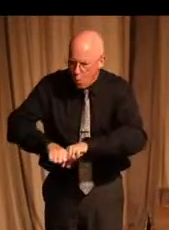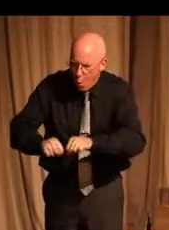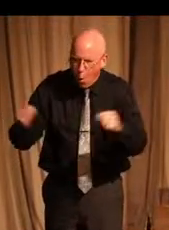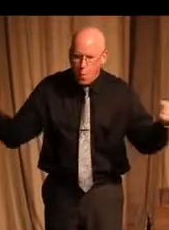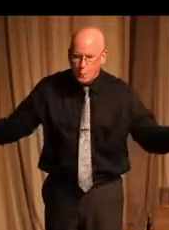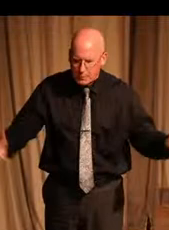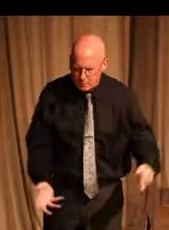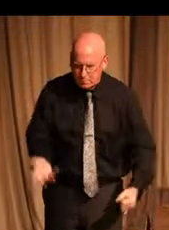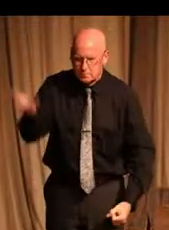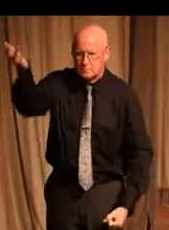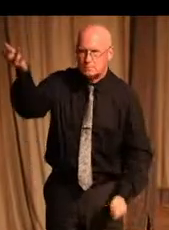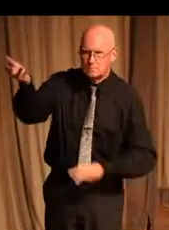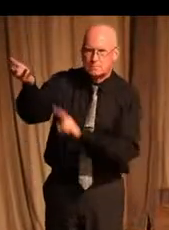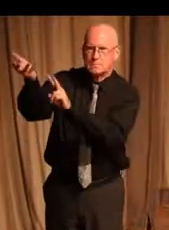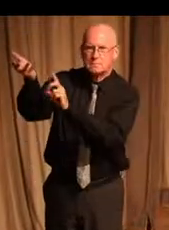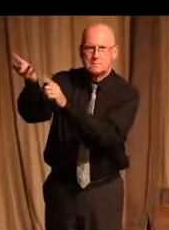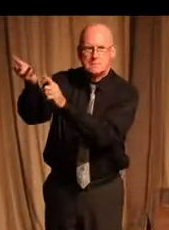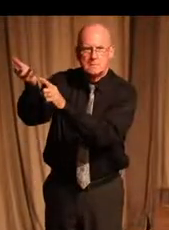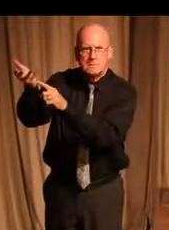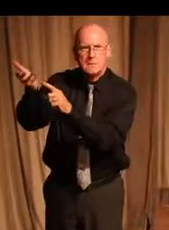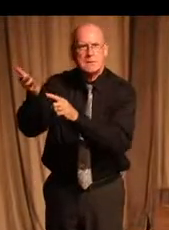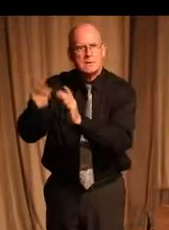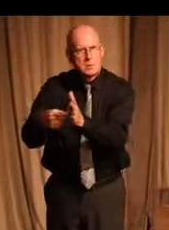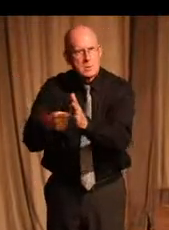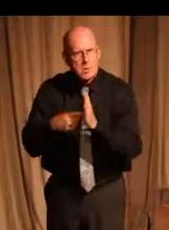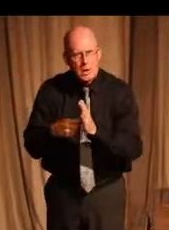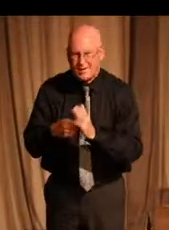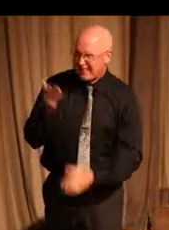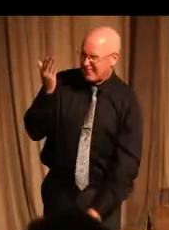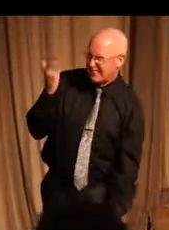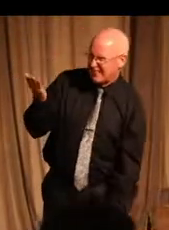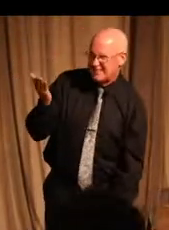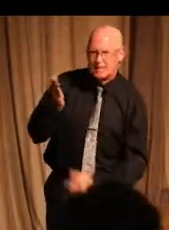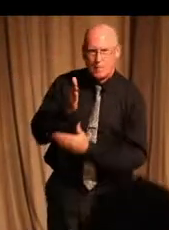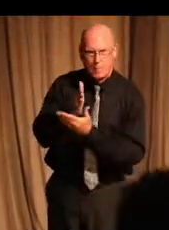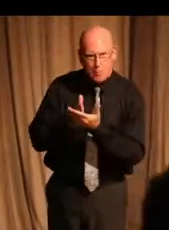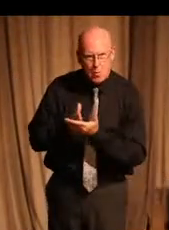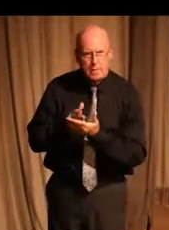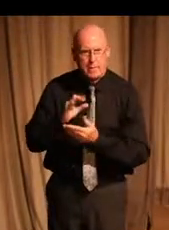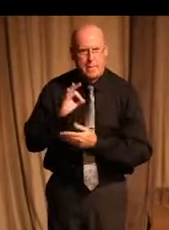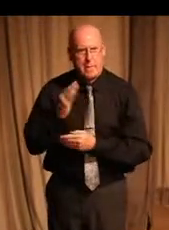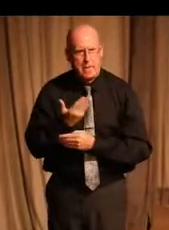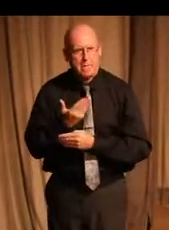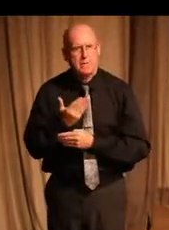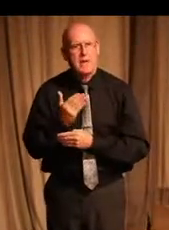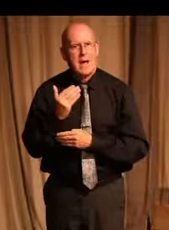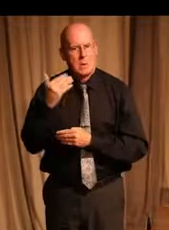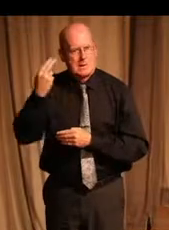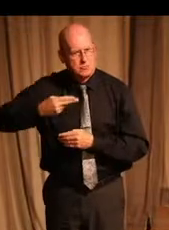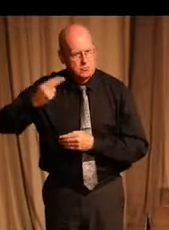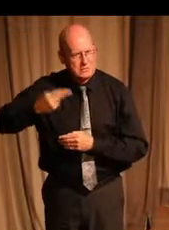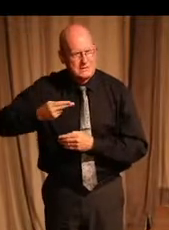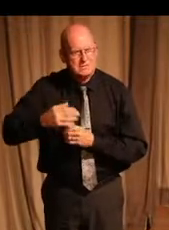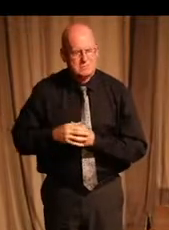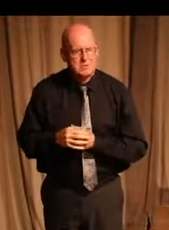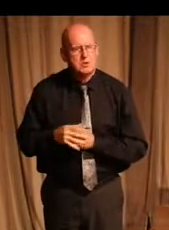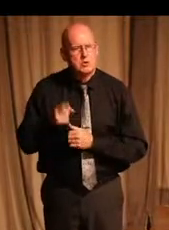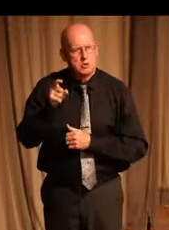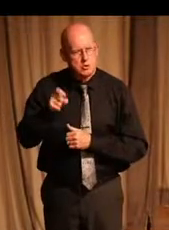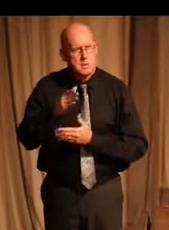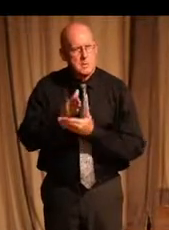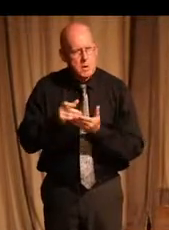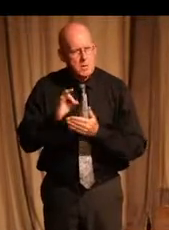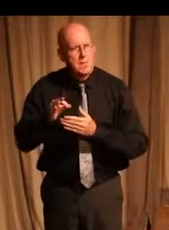and insisting that it's visible, right? Insisting that this is a part of this history. It should be part of the